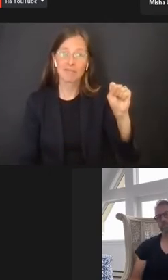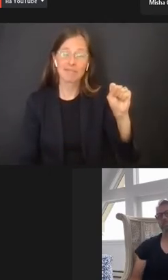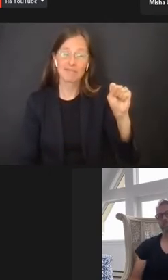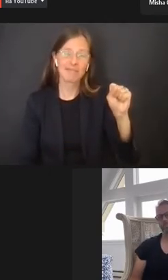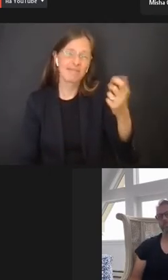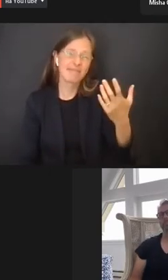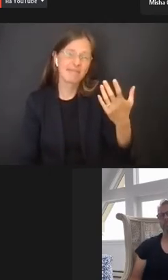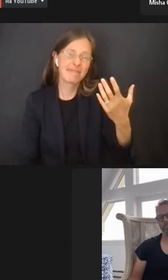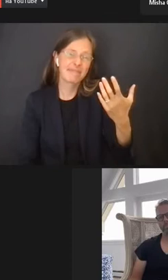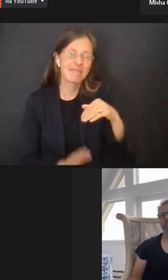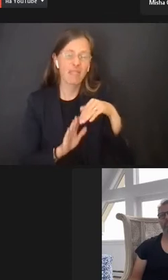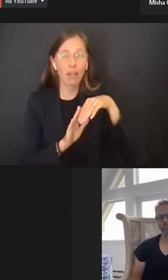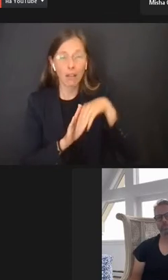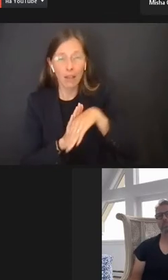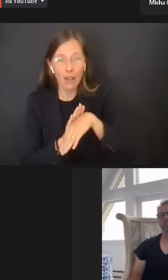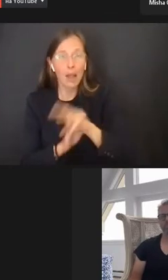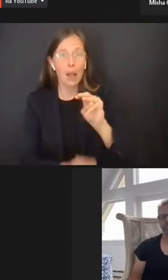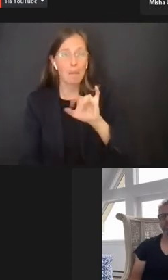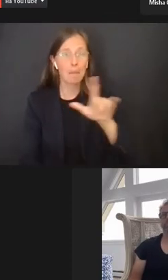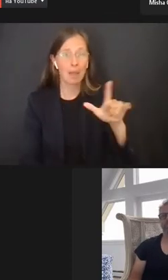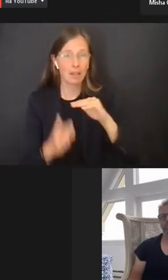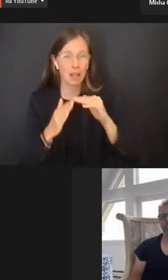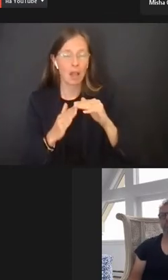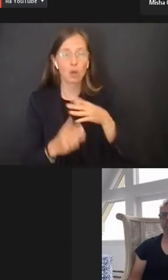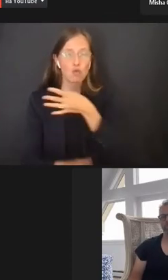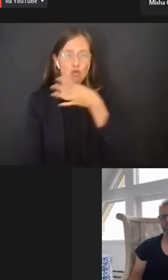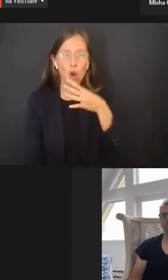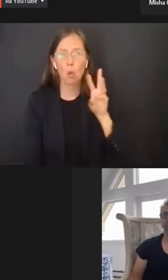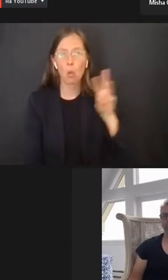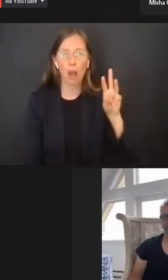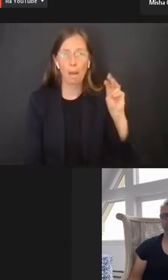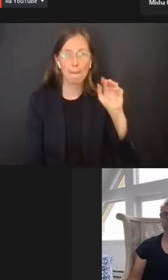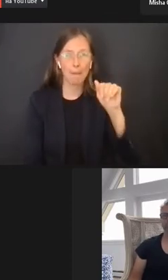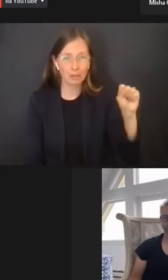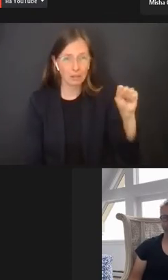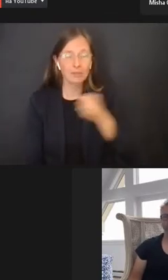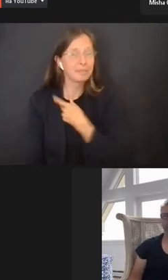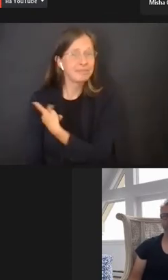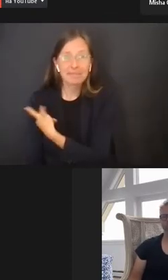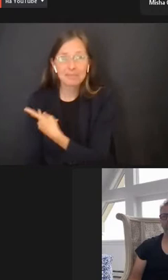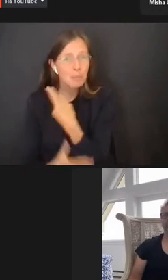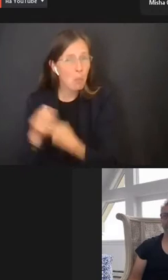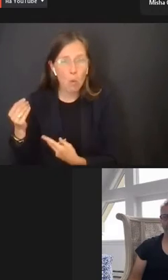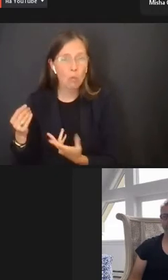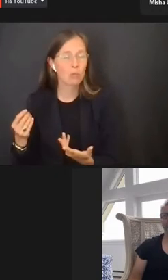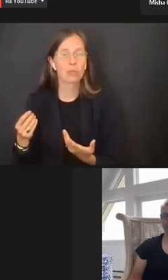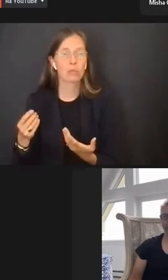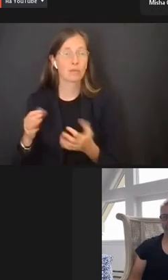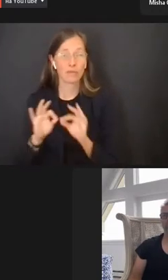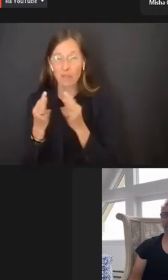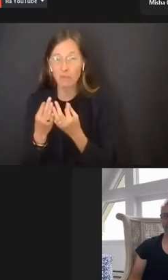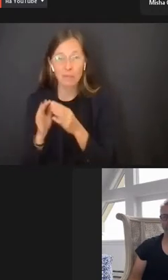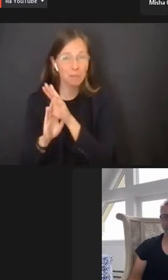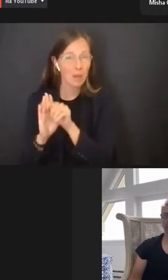town in rural Western Massachusetts. Neither of us come from families or backgrounds